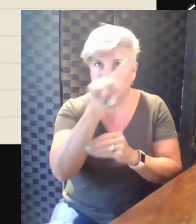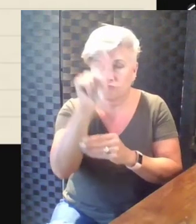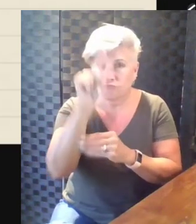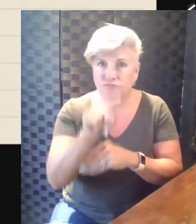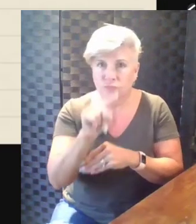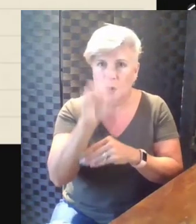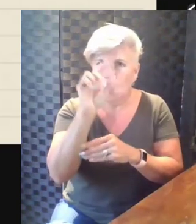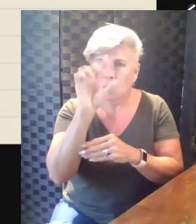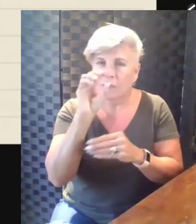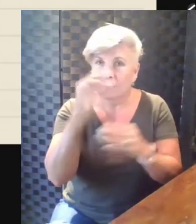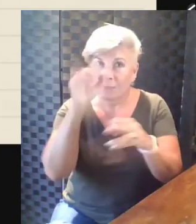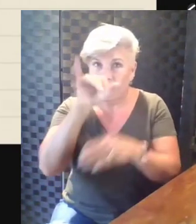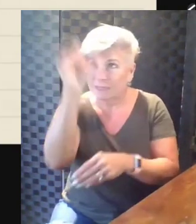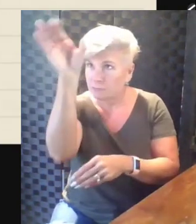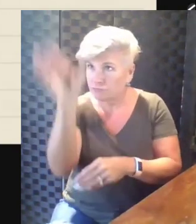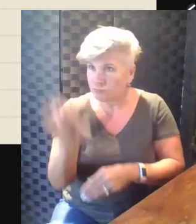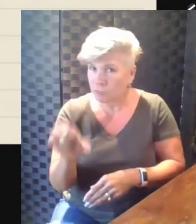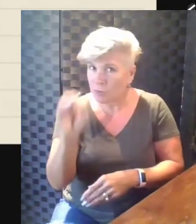in the ones place.